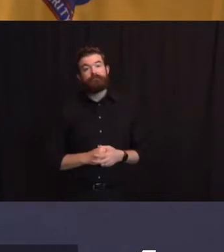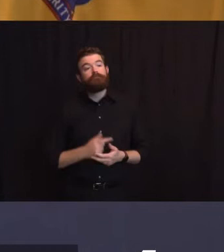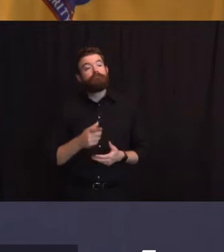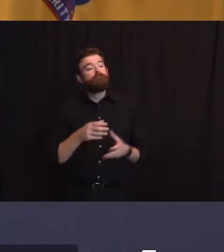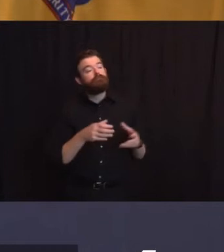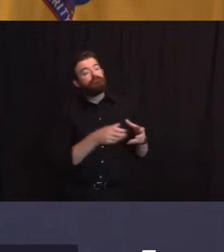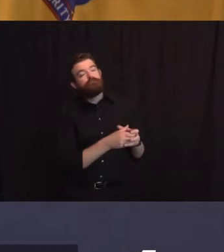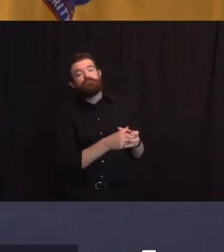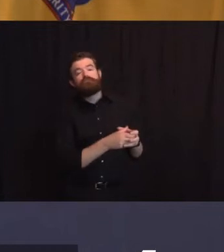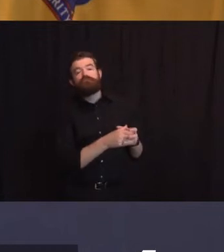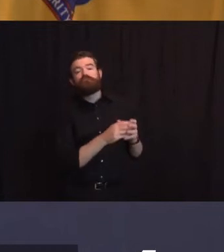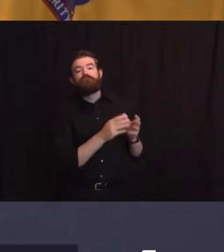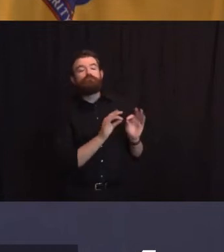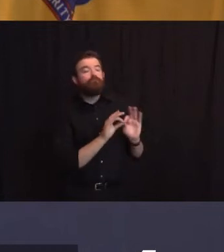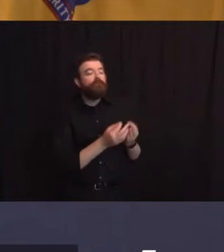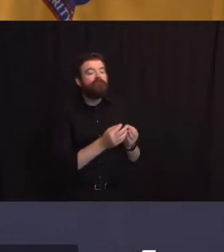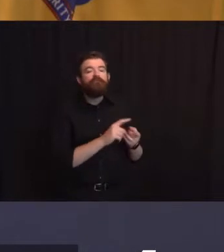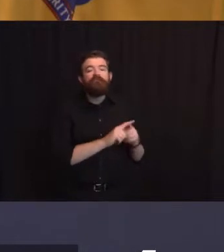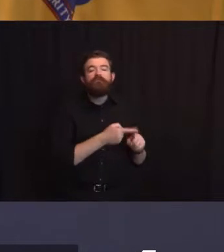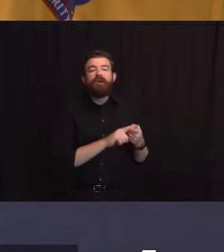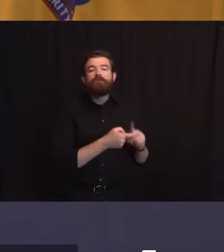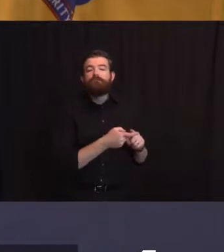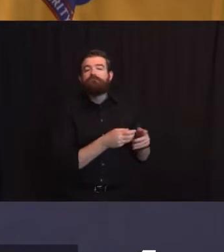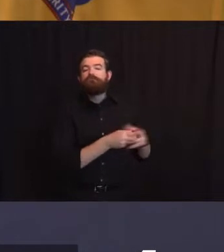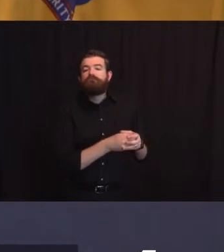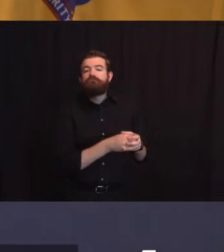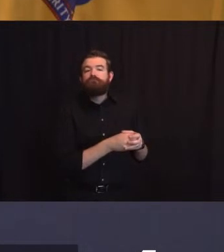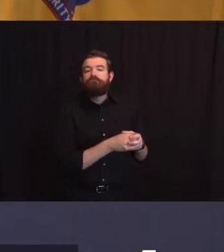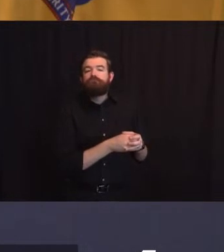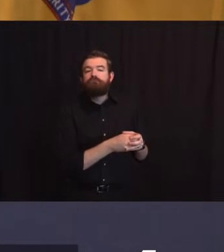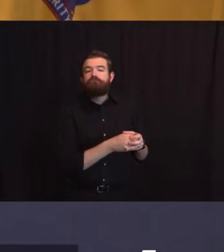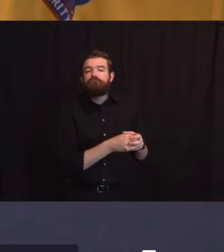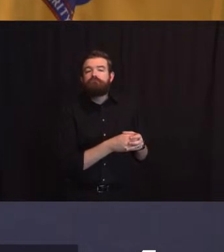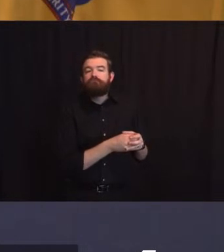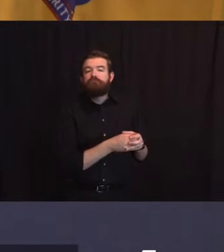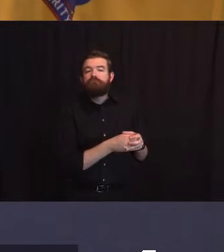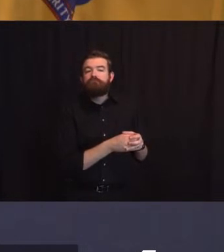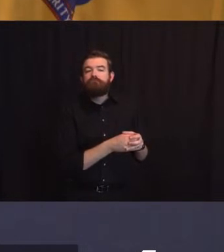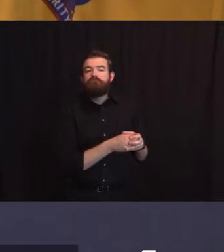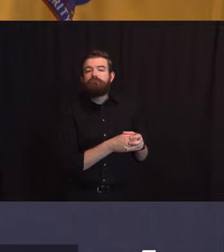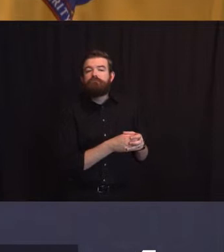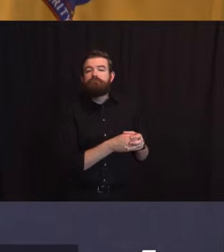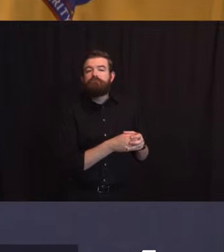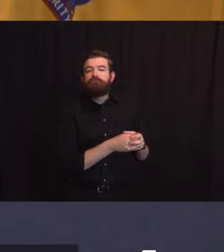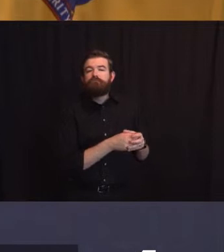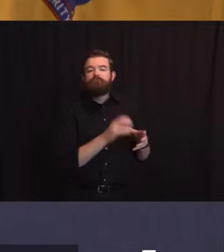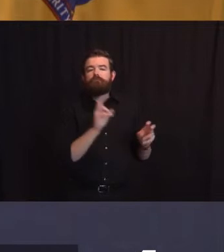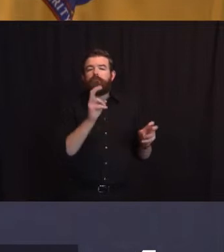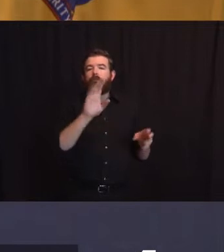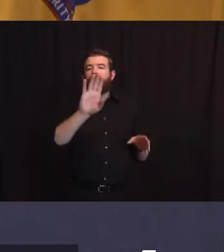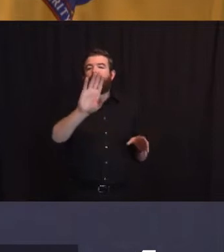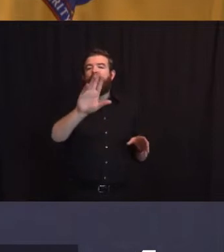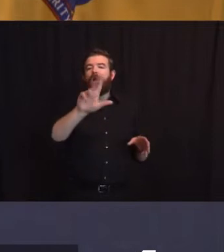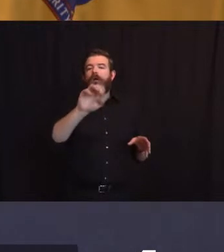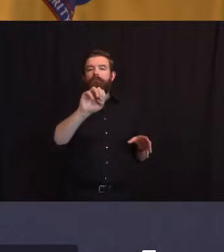are overwhelming that you're in with a bubble that you've been with. It's just